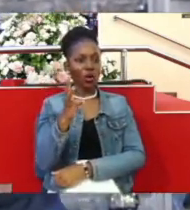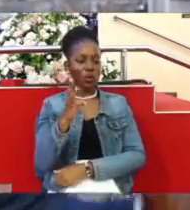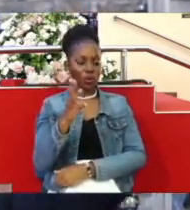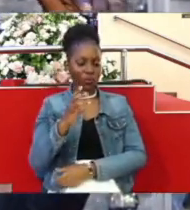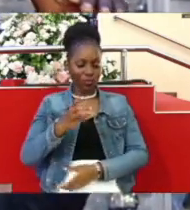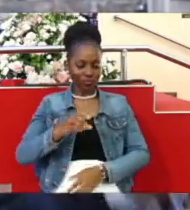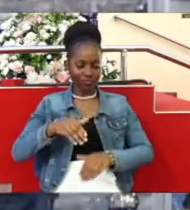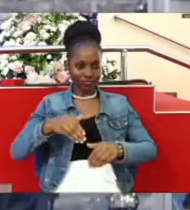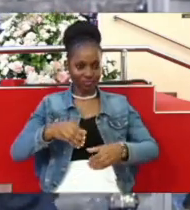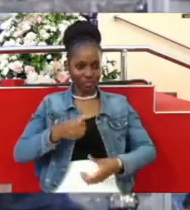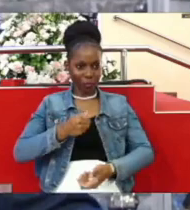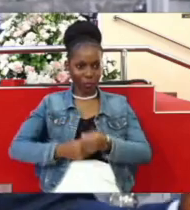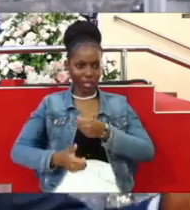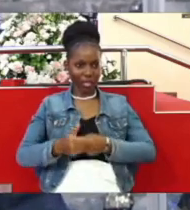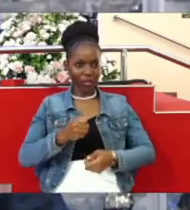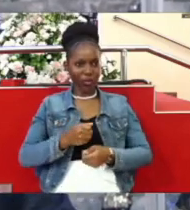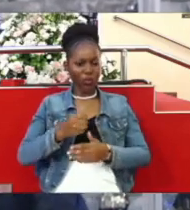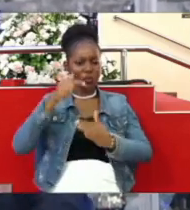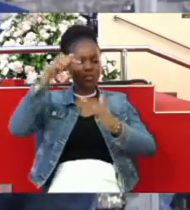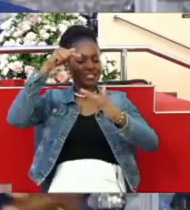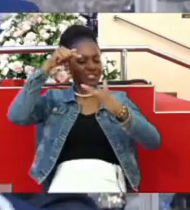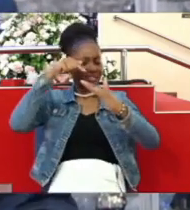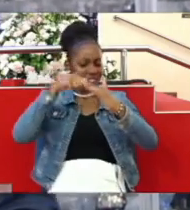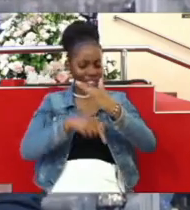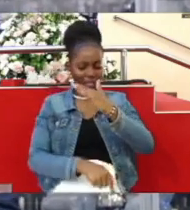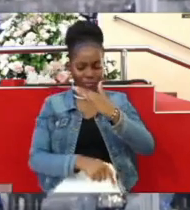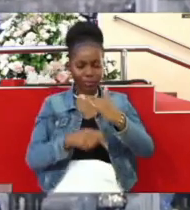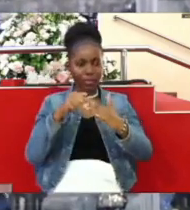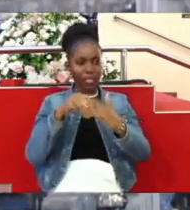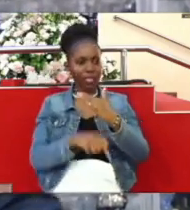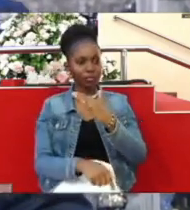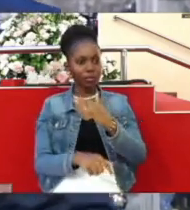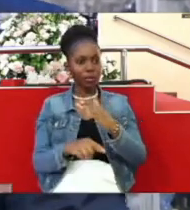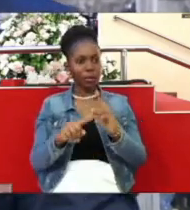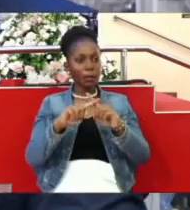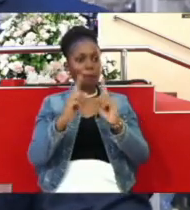continued to dig. It was so deep and there was hardly any water.